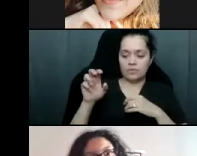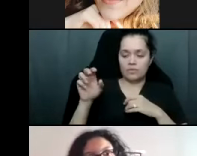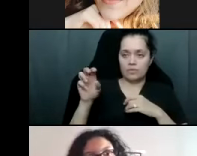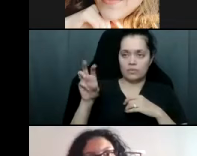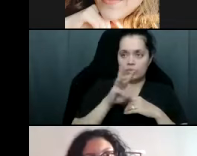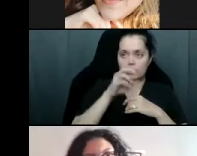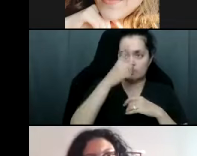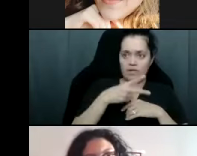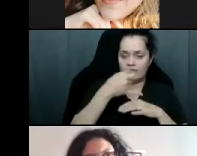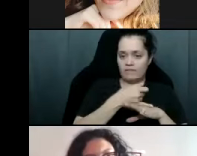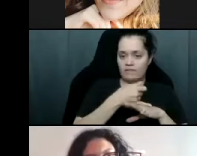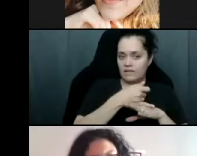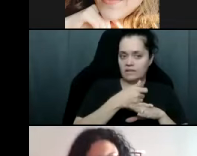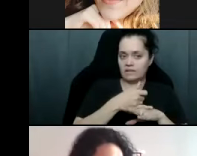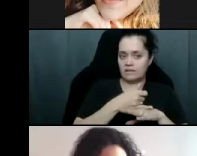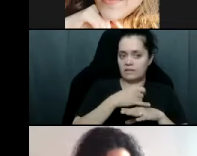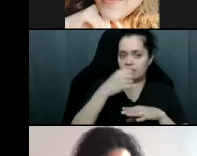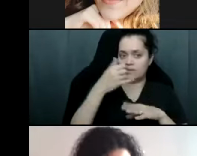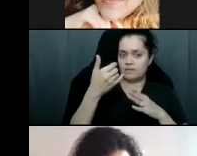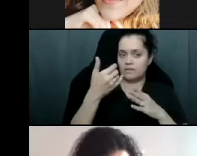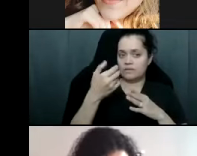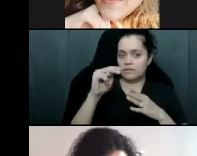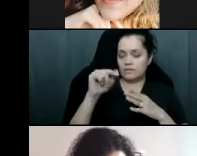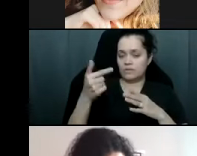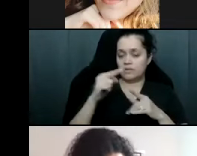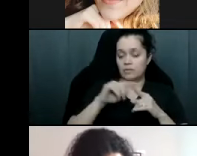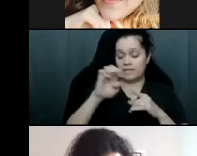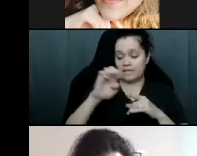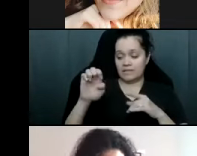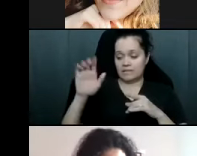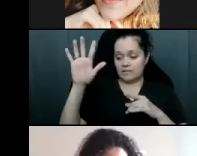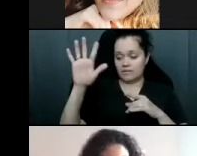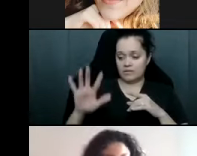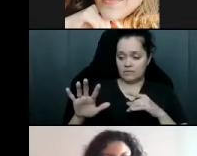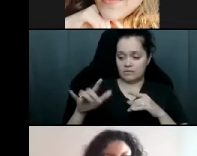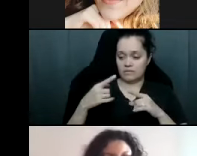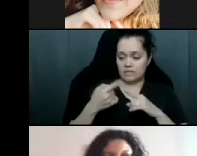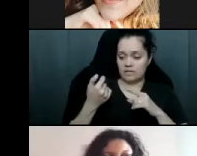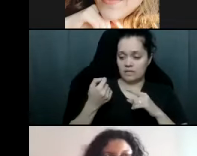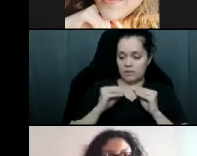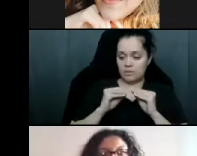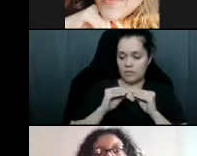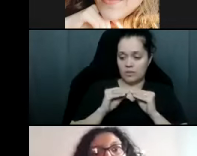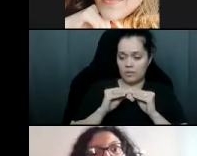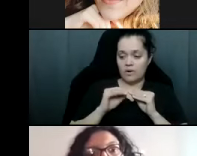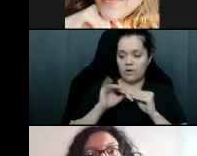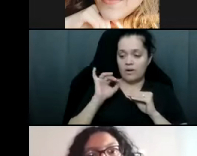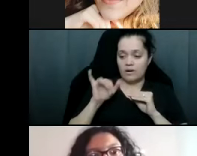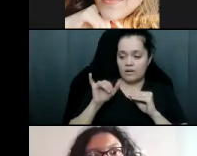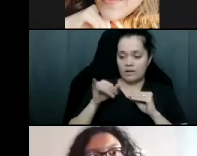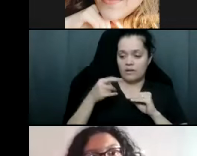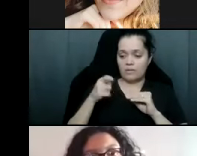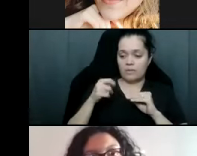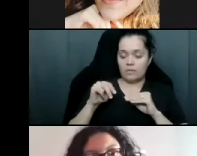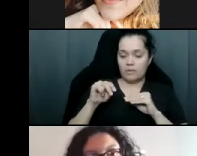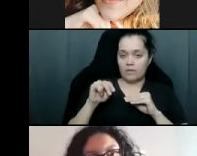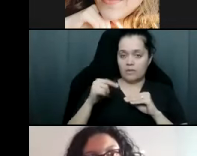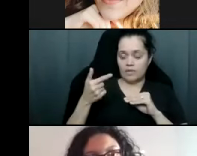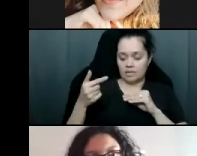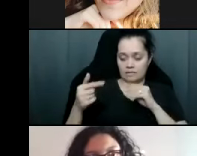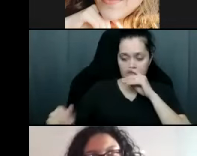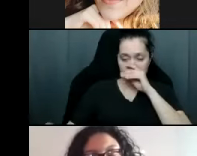the island, New Guinea. But the eastern half, plus a little bit more, is Papua New Guinea.